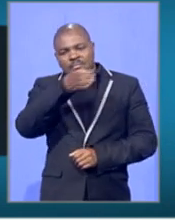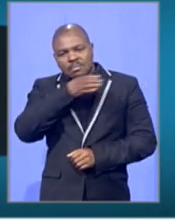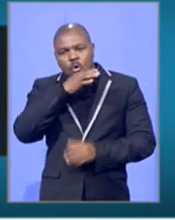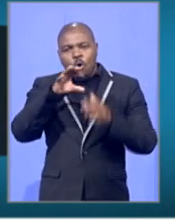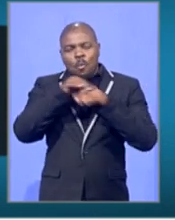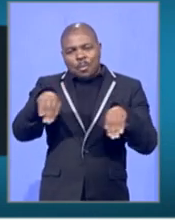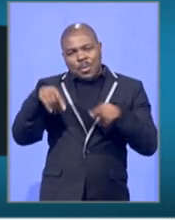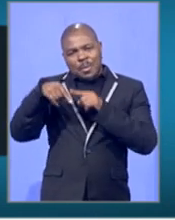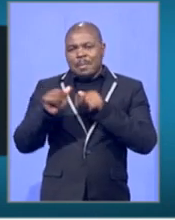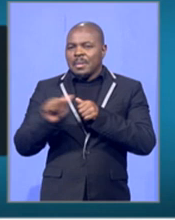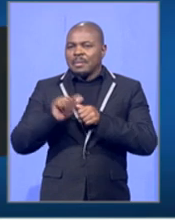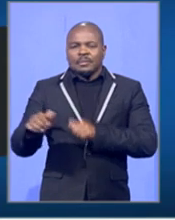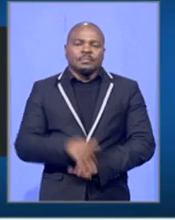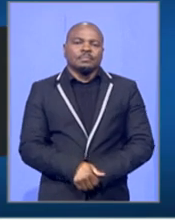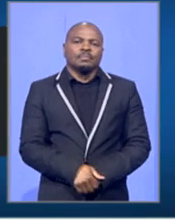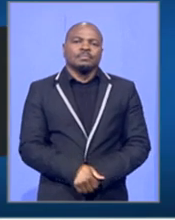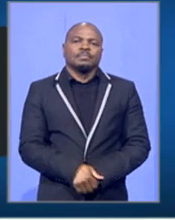ka magae.